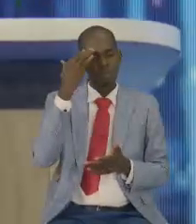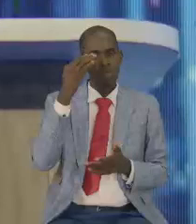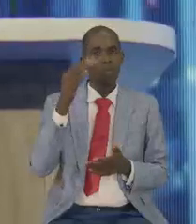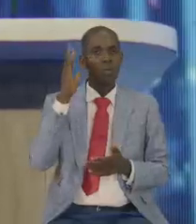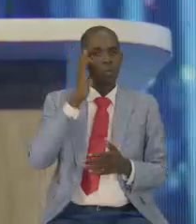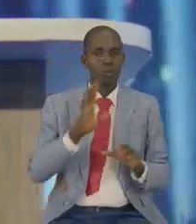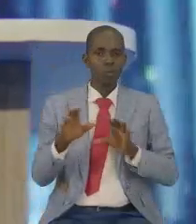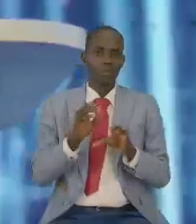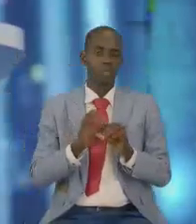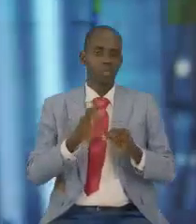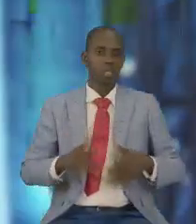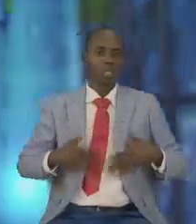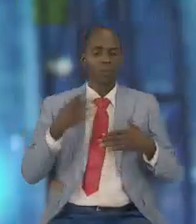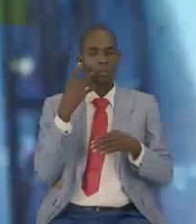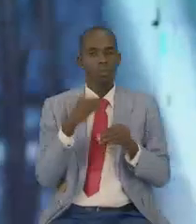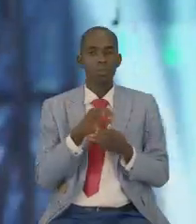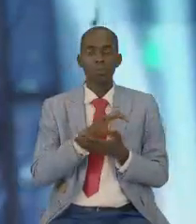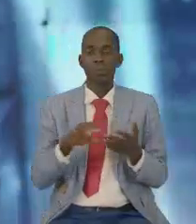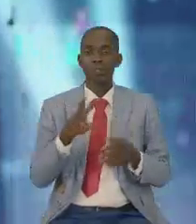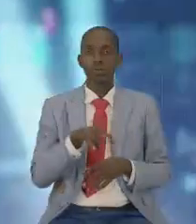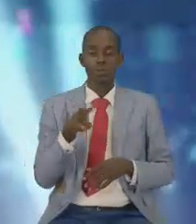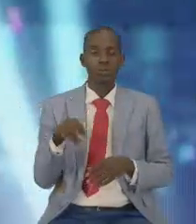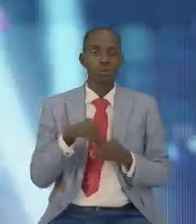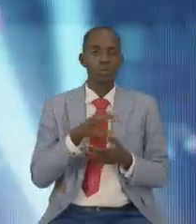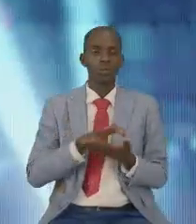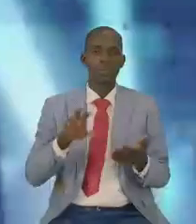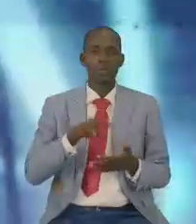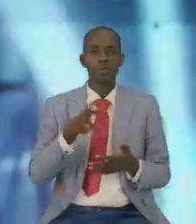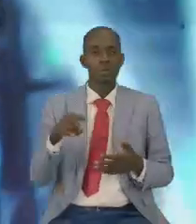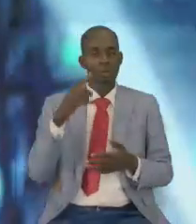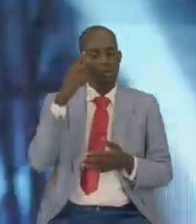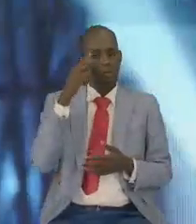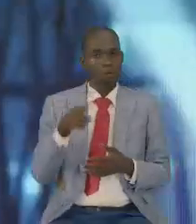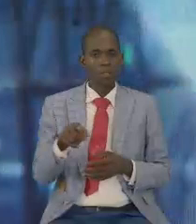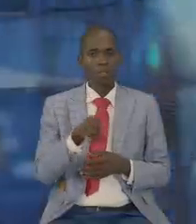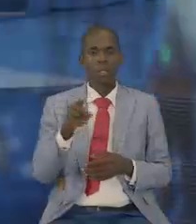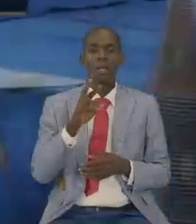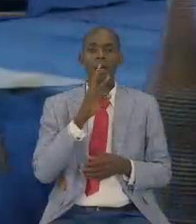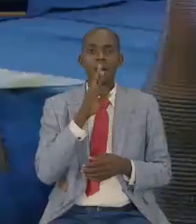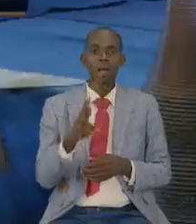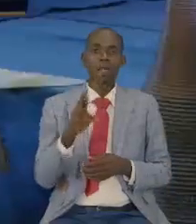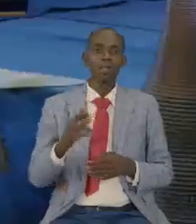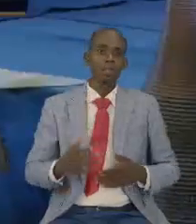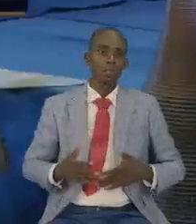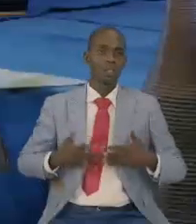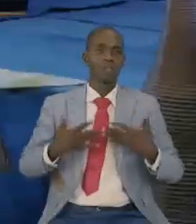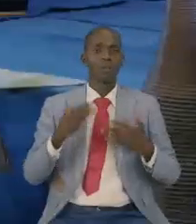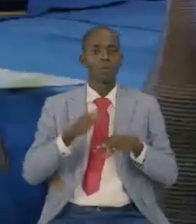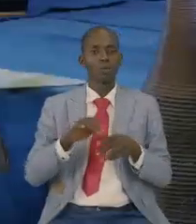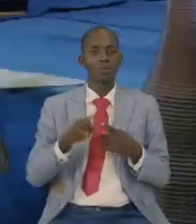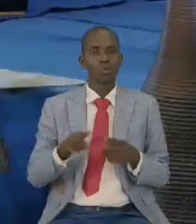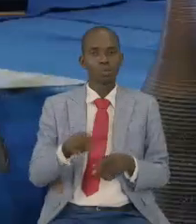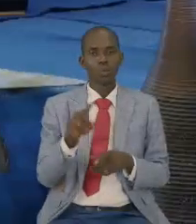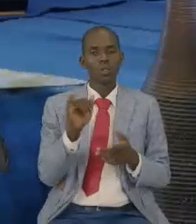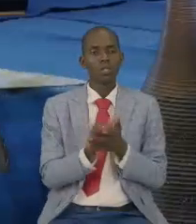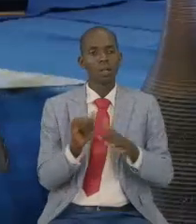verse 22 it says, for they are light unto those that find them, and health